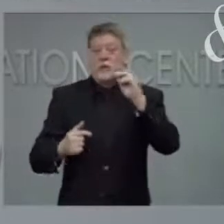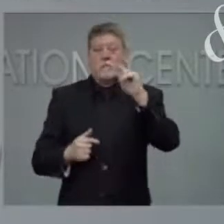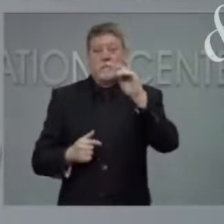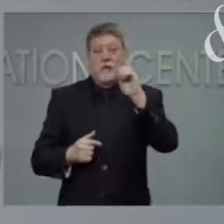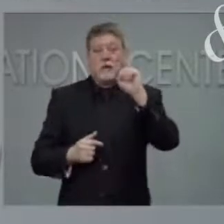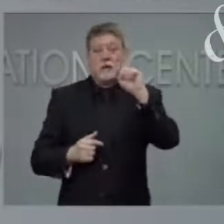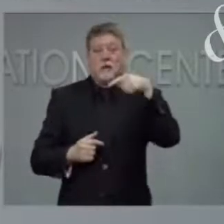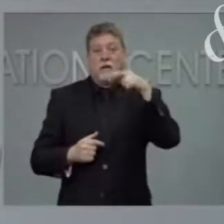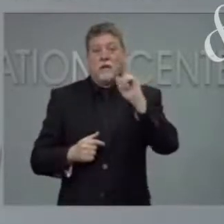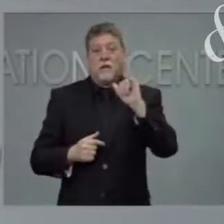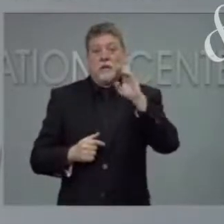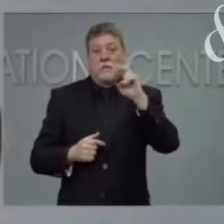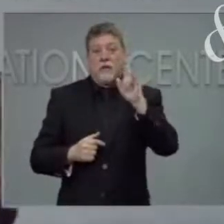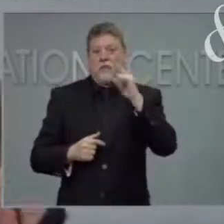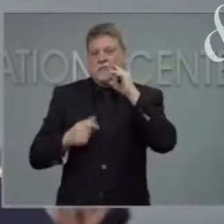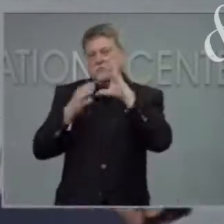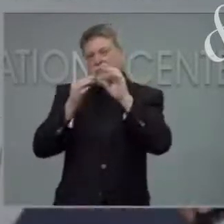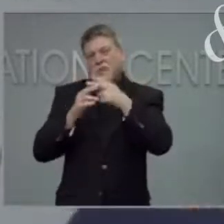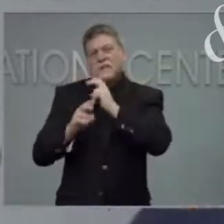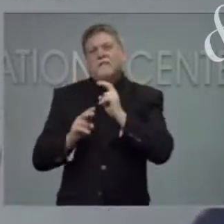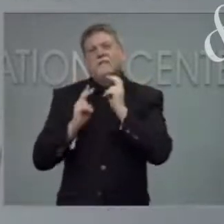Management.